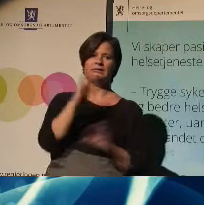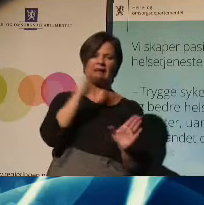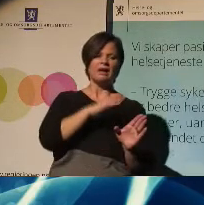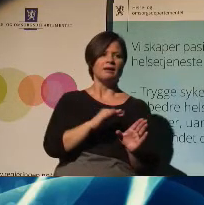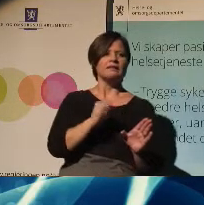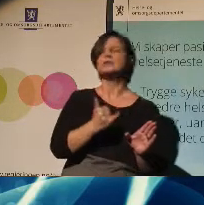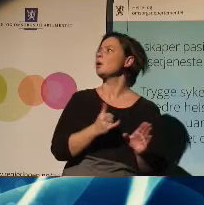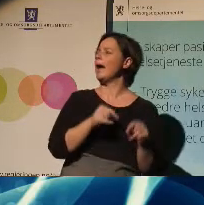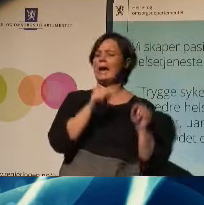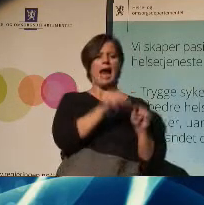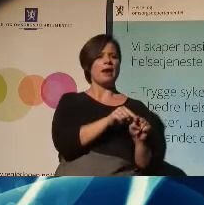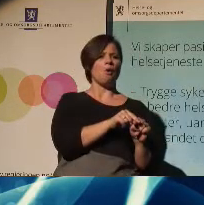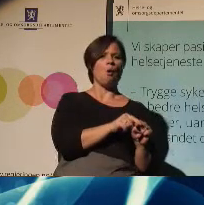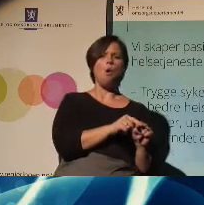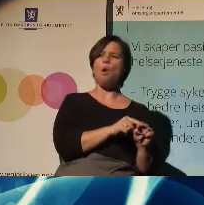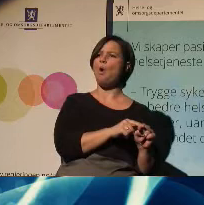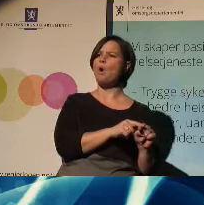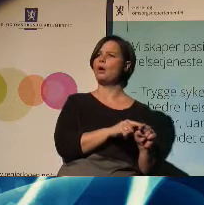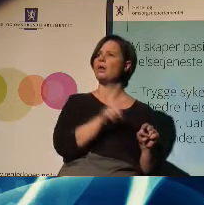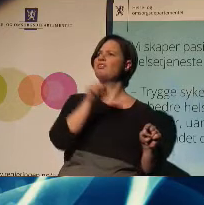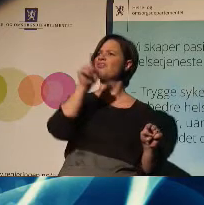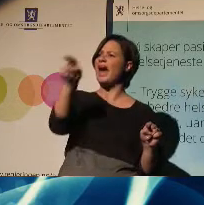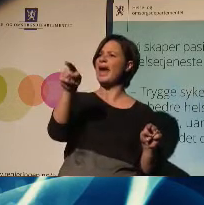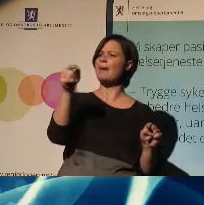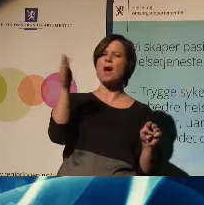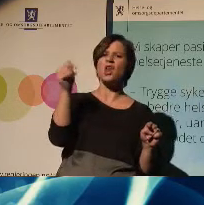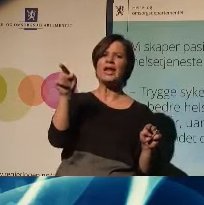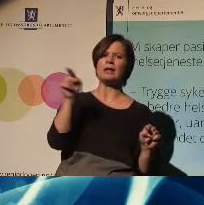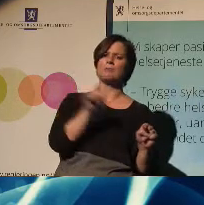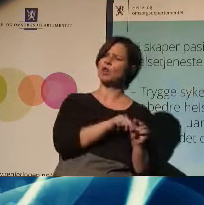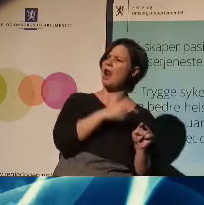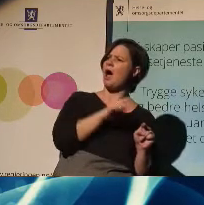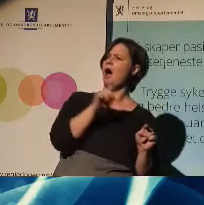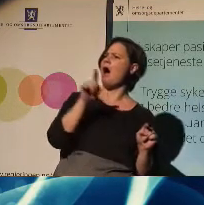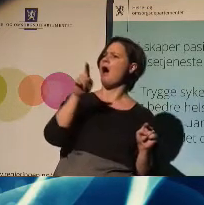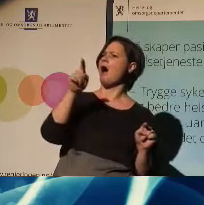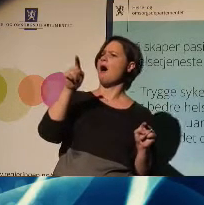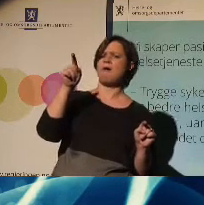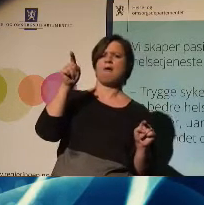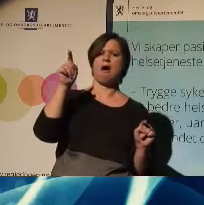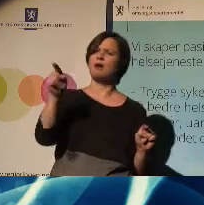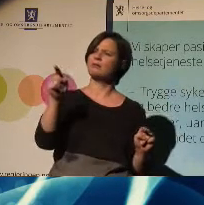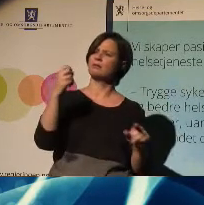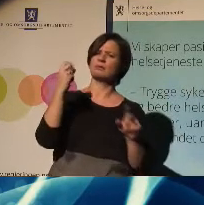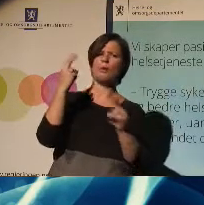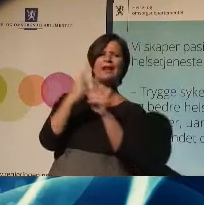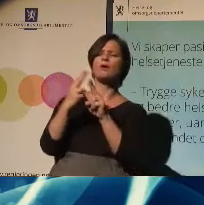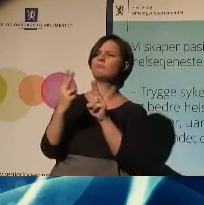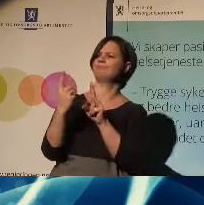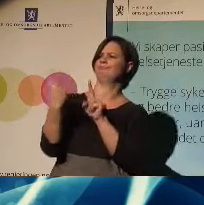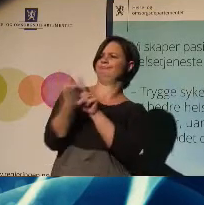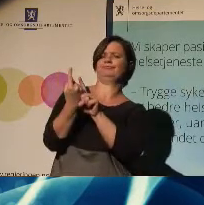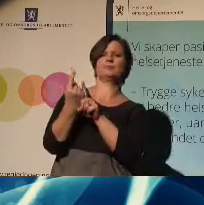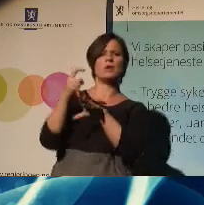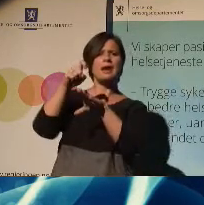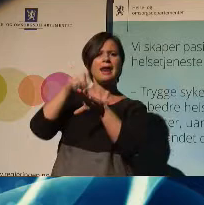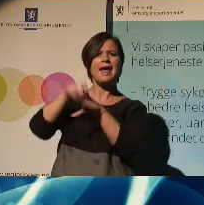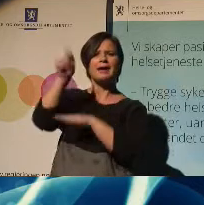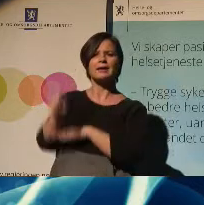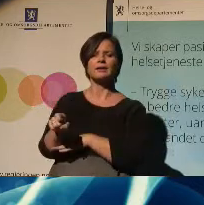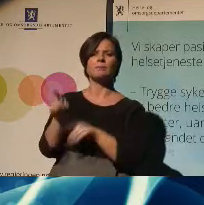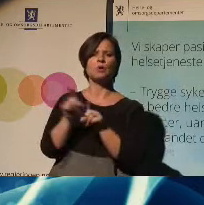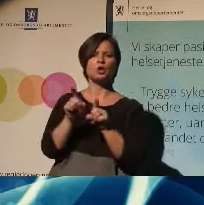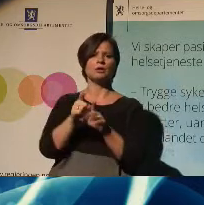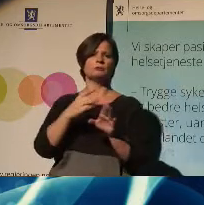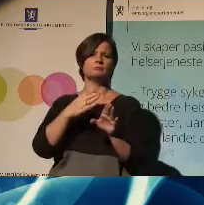horrible. Imagine the travel he needs to make, maybe take a boat, to get to the doctor. So an alternative is the return of the